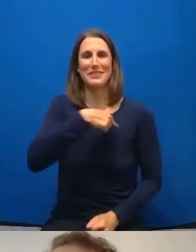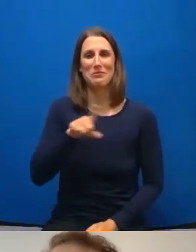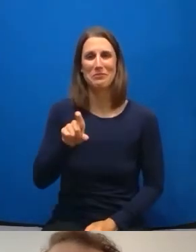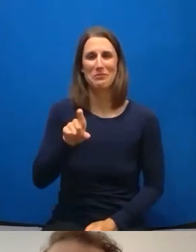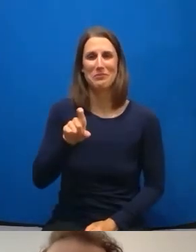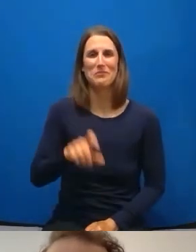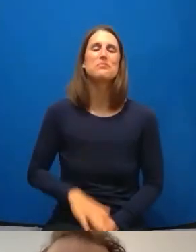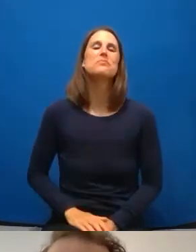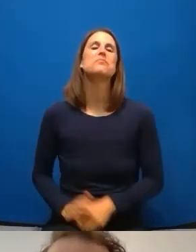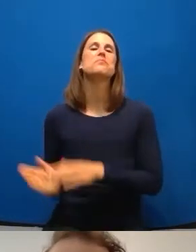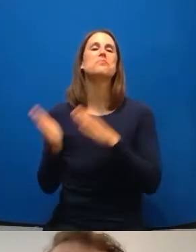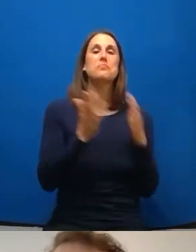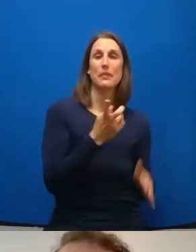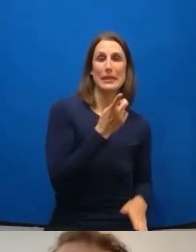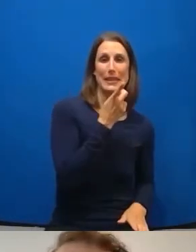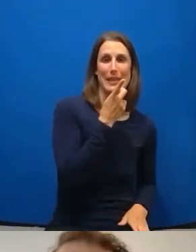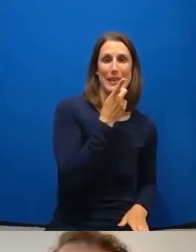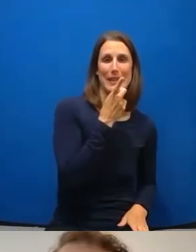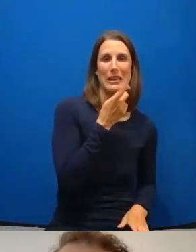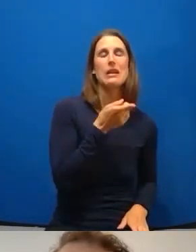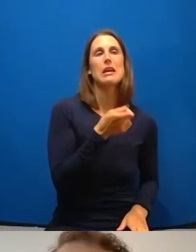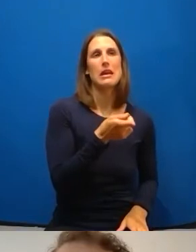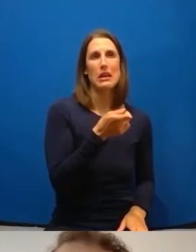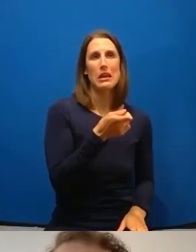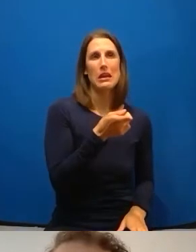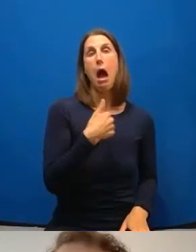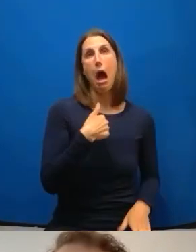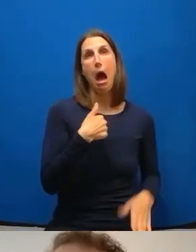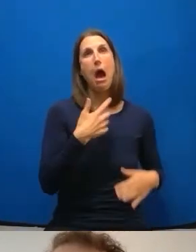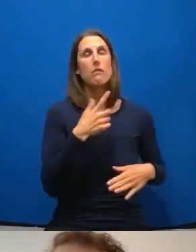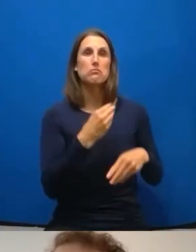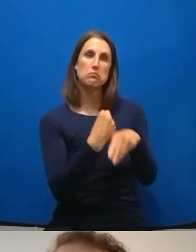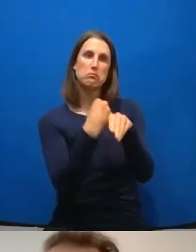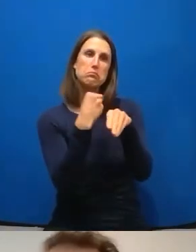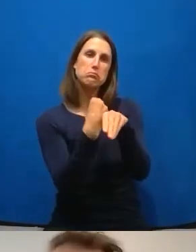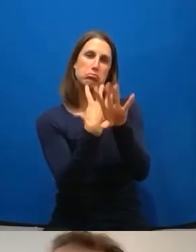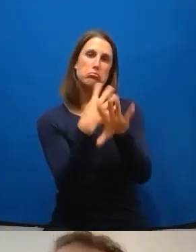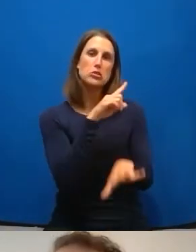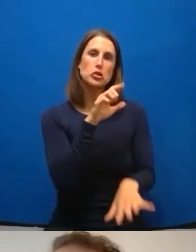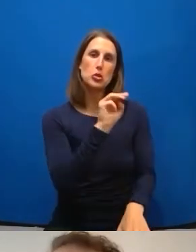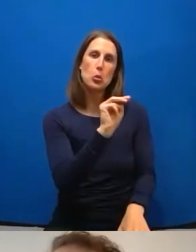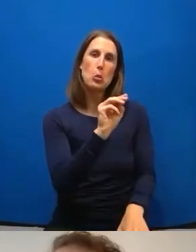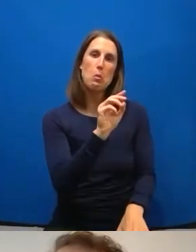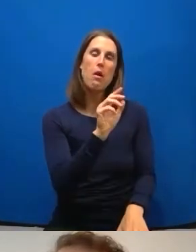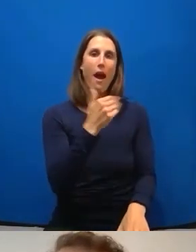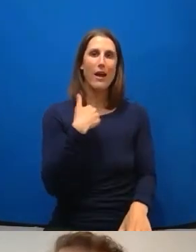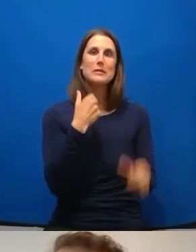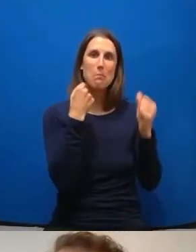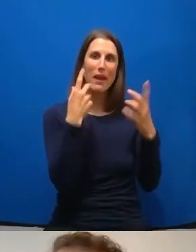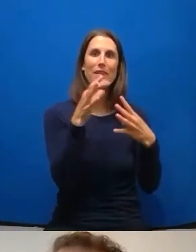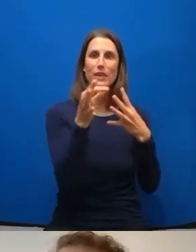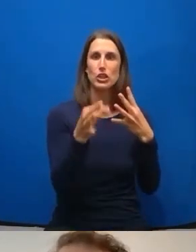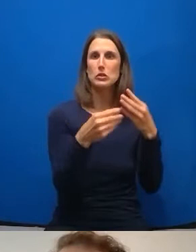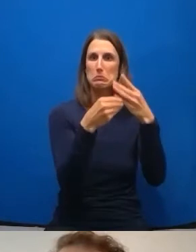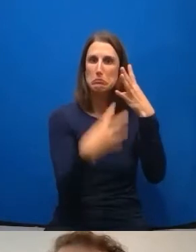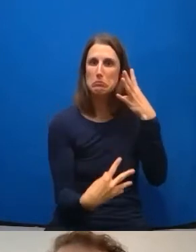Yeah, I mean, I like to use all the stuff that's found within Zoom. So I don't know if anyone's using Zoom, but in the bottom, you touch that